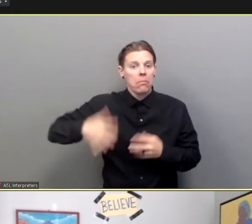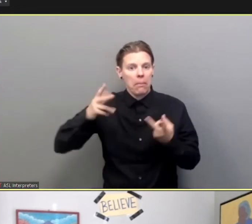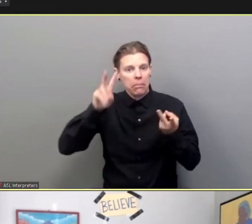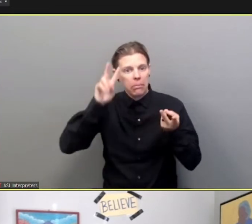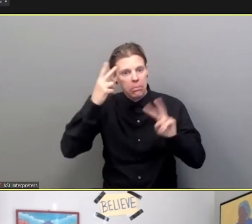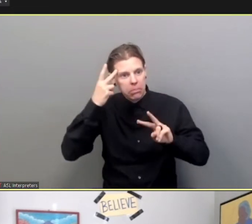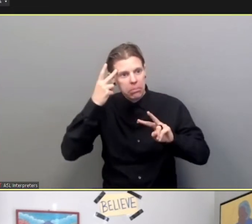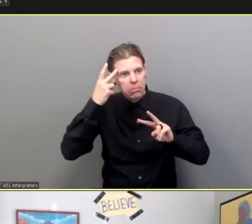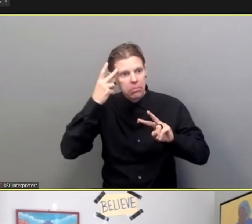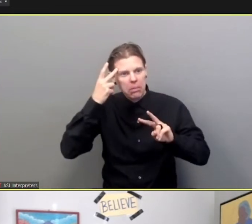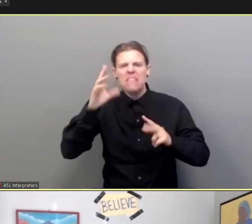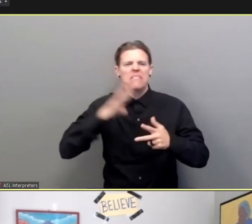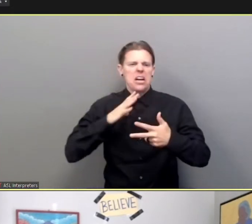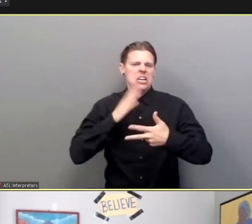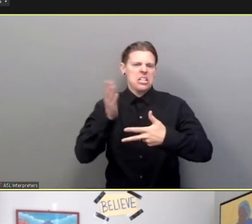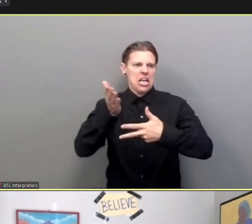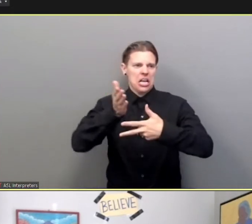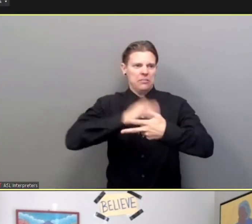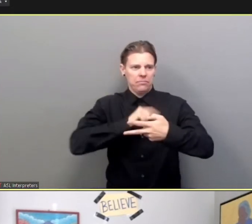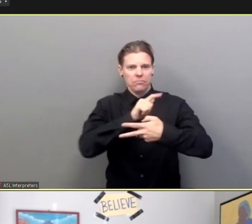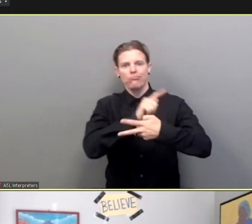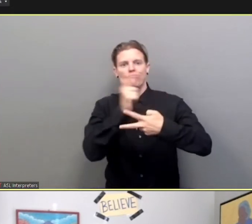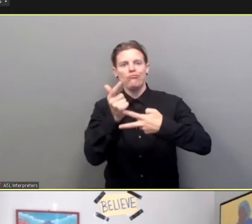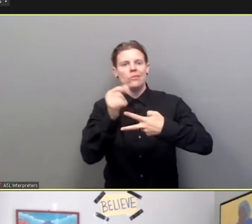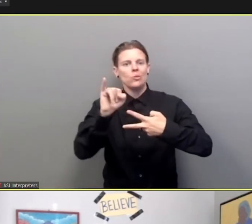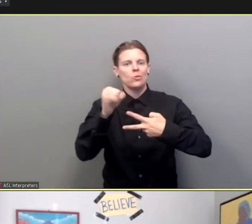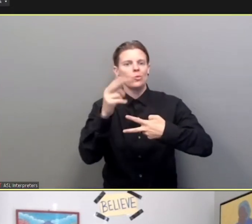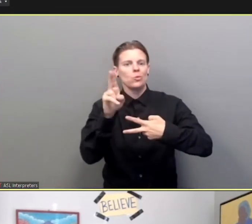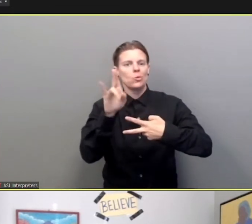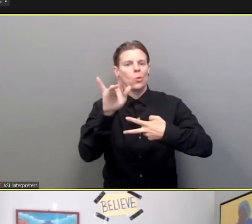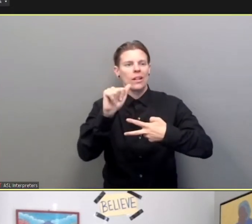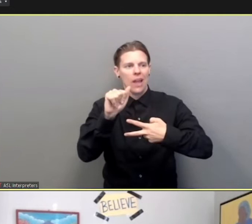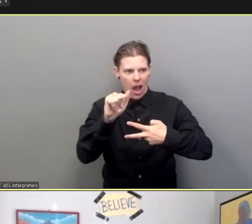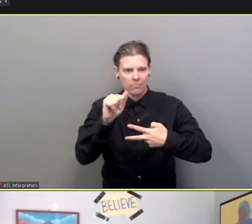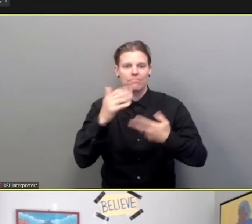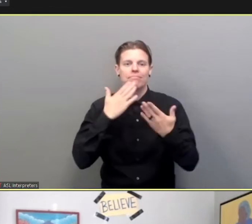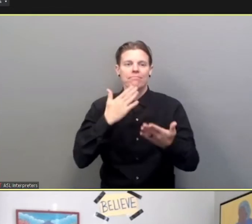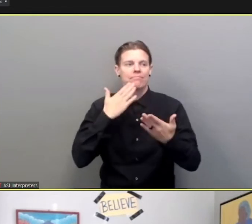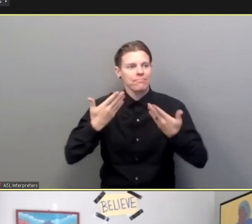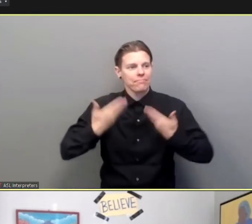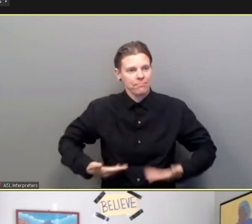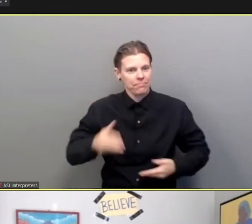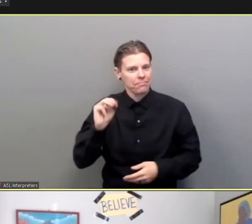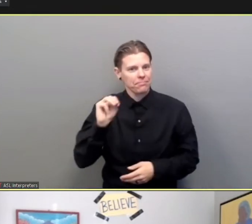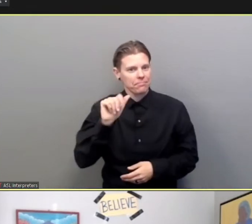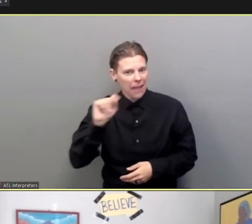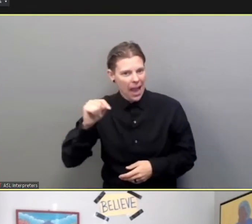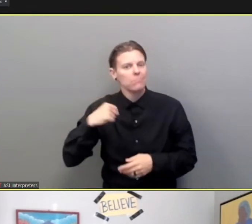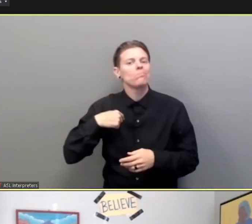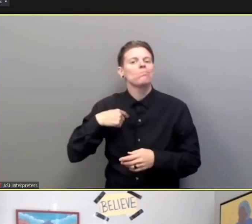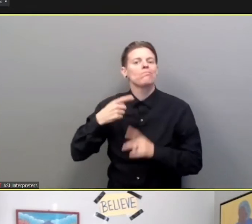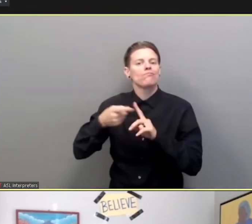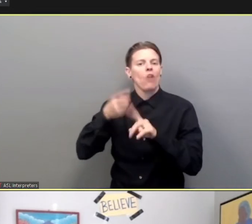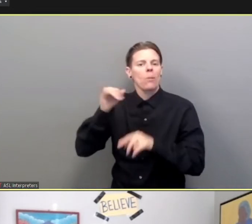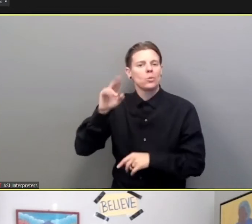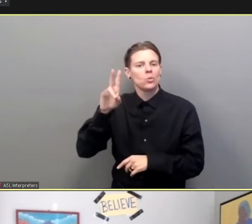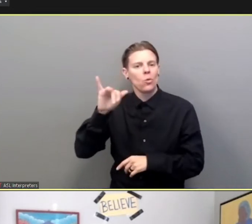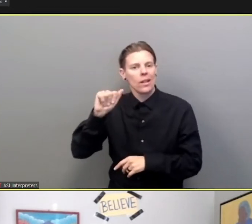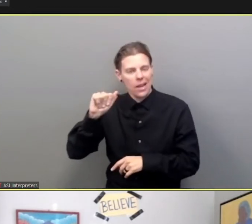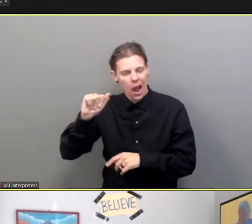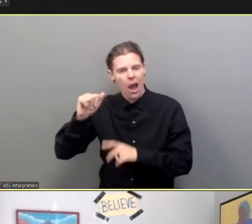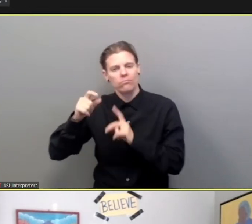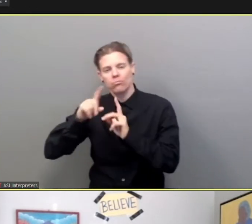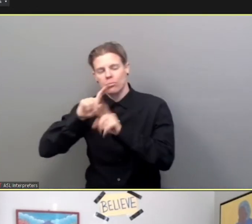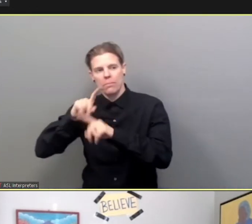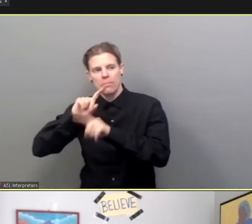Julia, go ahead. Thanks, Matt. This is Julia Goldberg with the Santa Fe Reporter. Thanks for taking the first of a couple